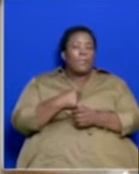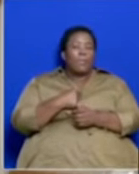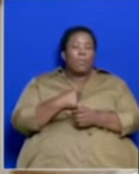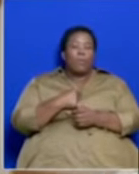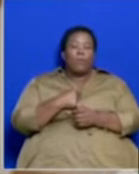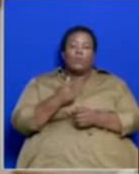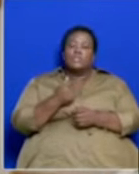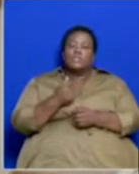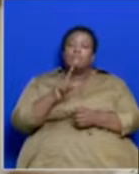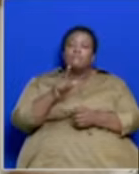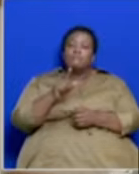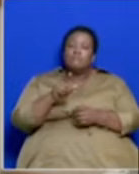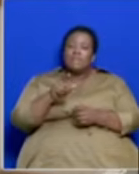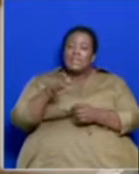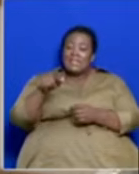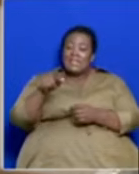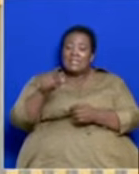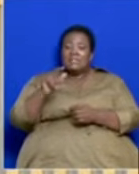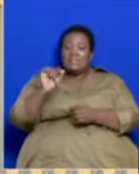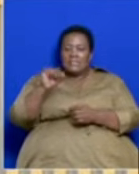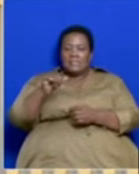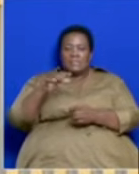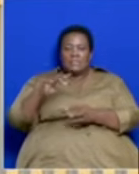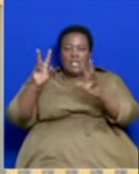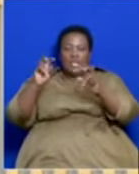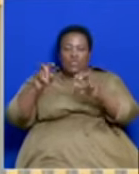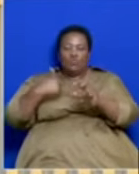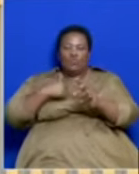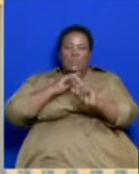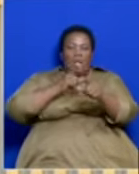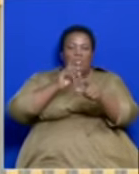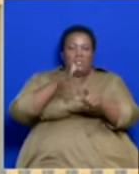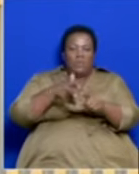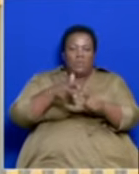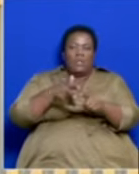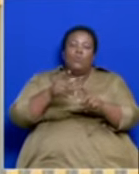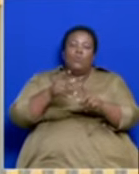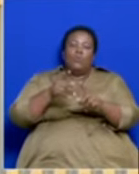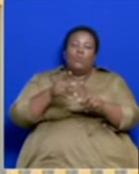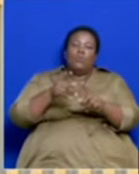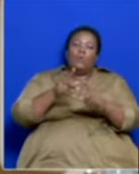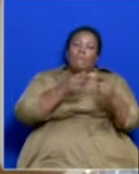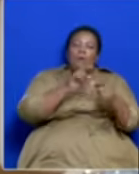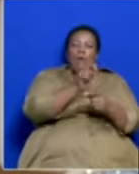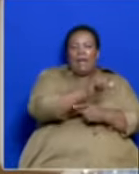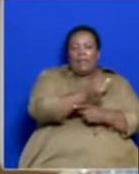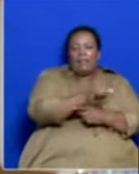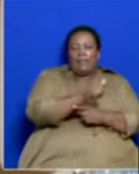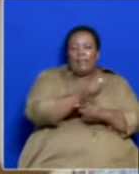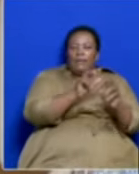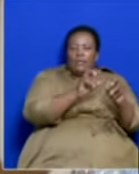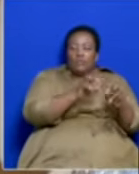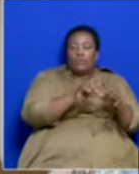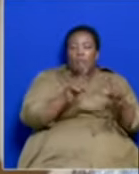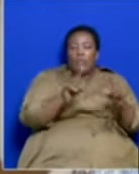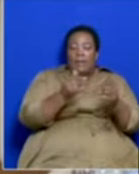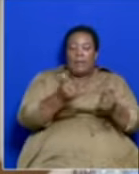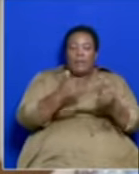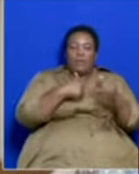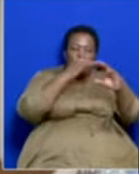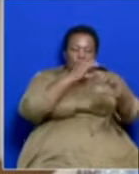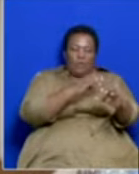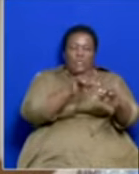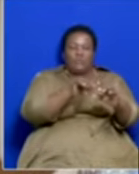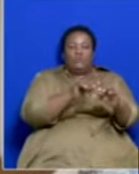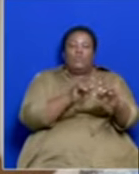issue that must be answered in regard to the others. So if I may just deal with the witness, confining ourselves to this case,